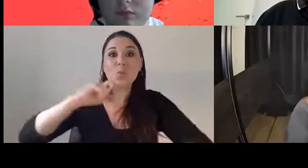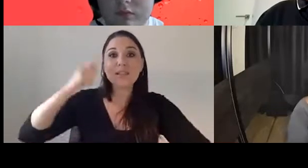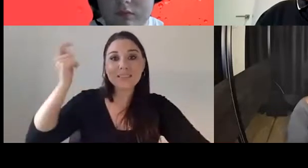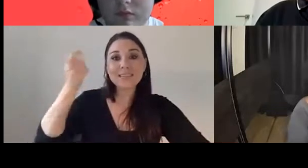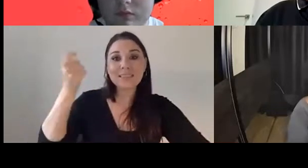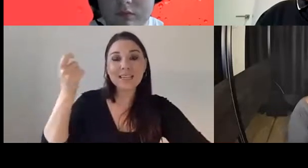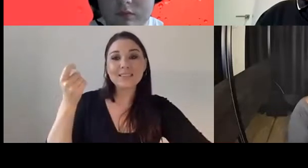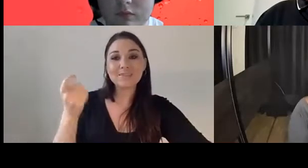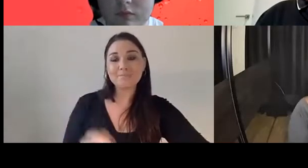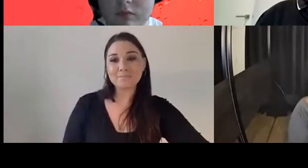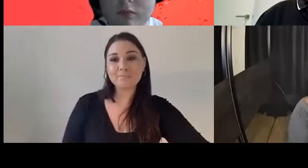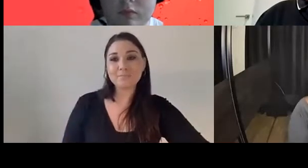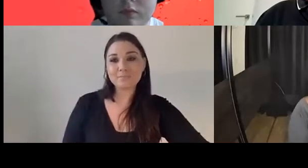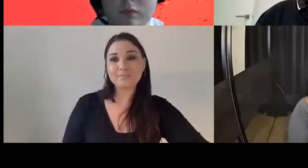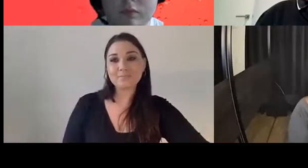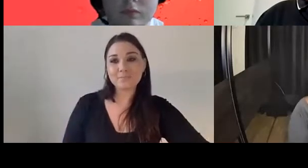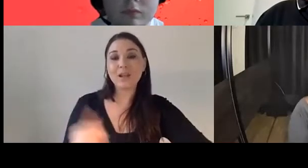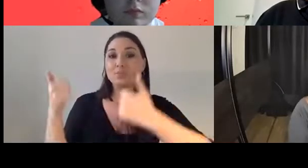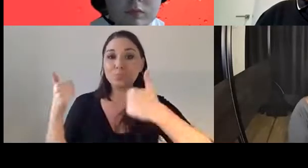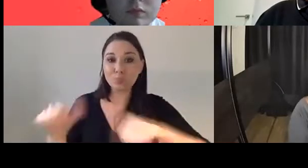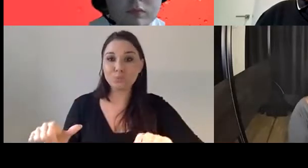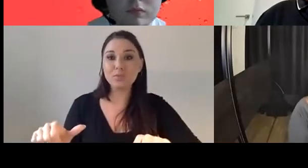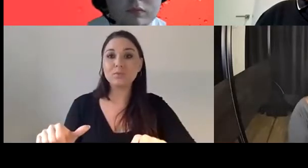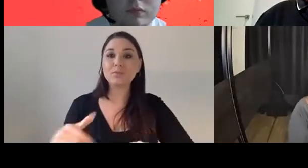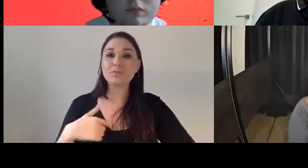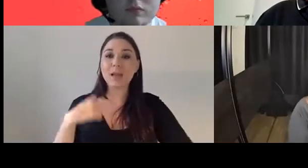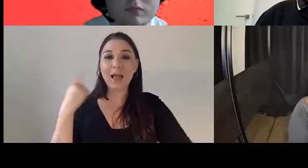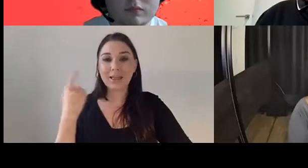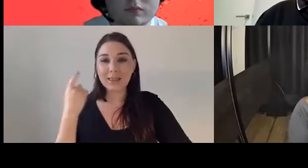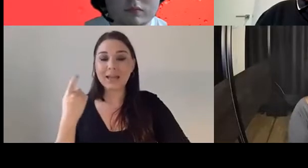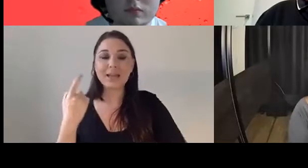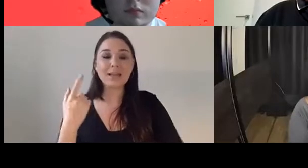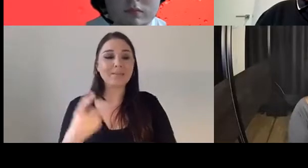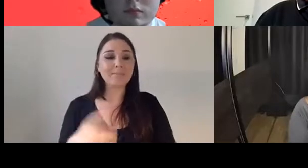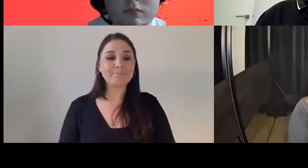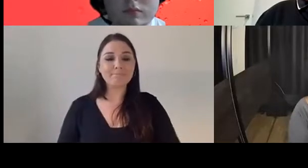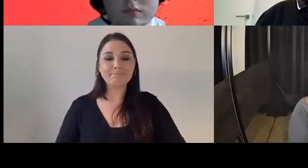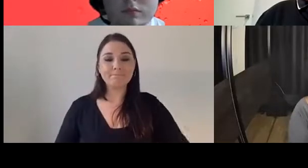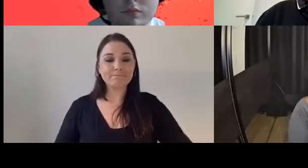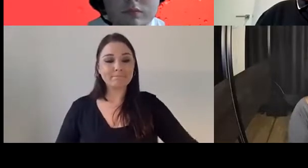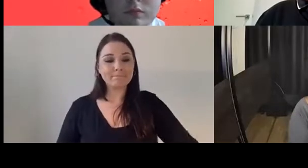it's okay. And I think this is just magnified with the multitude of